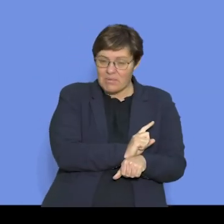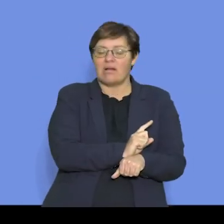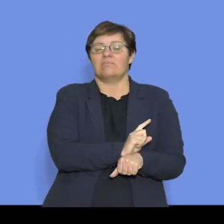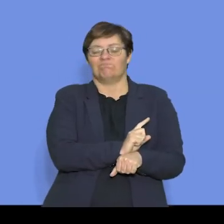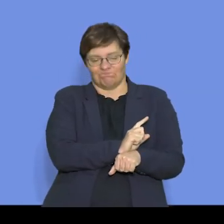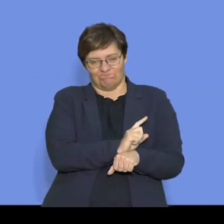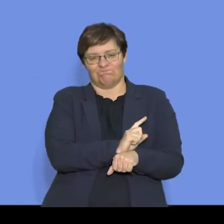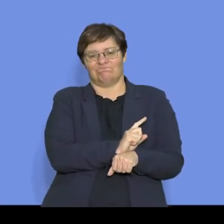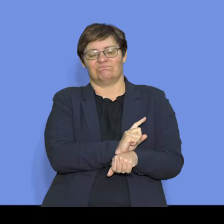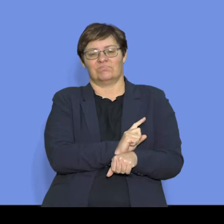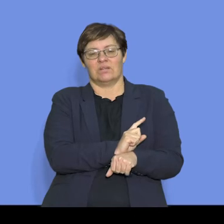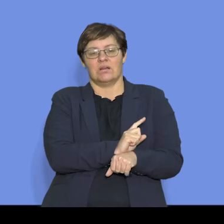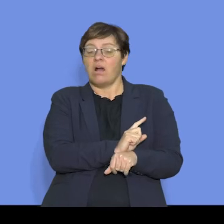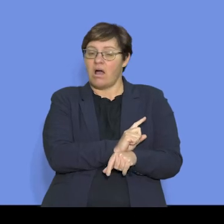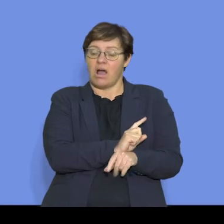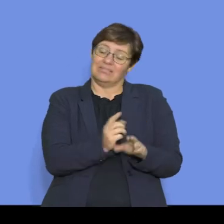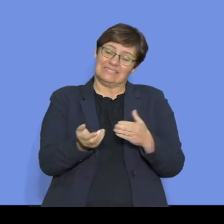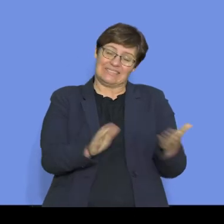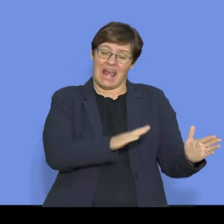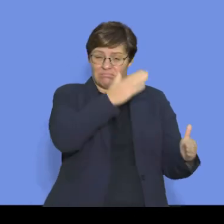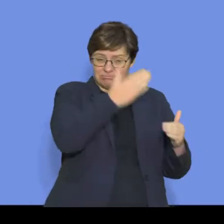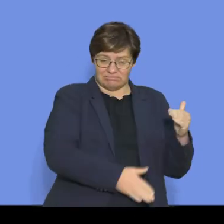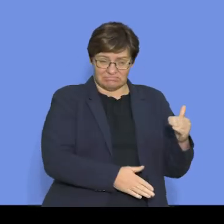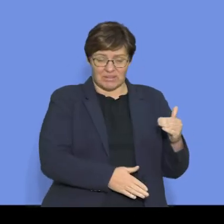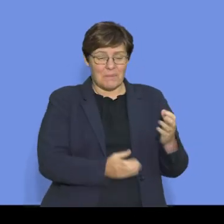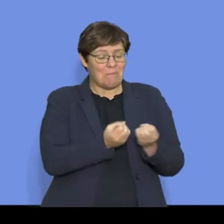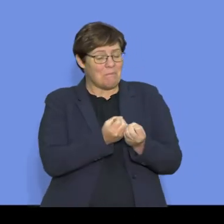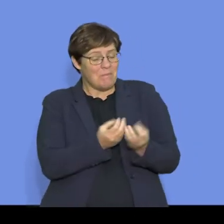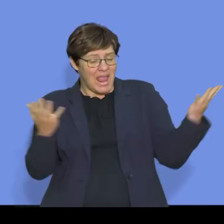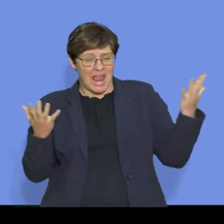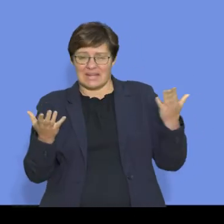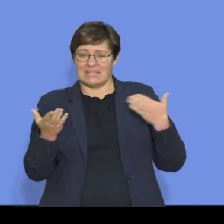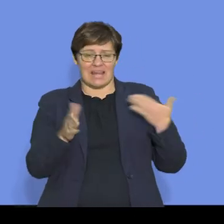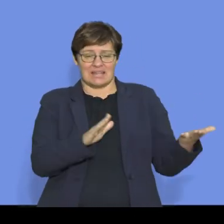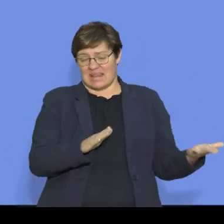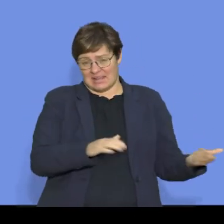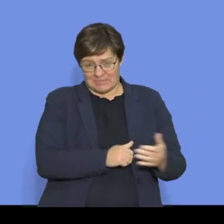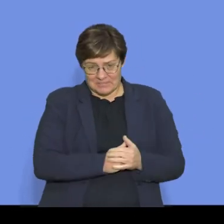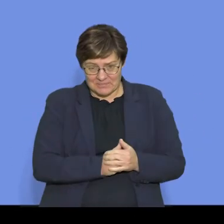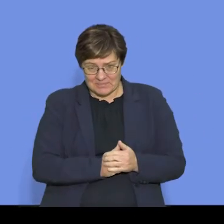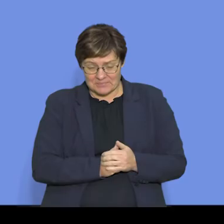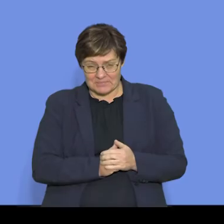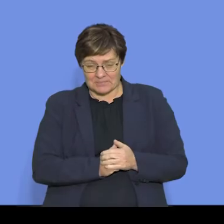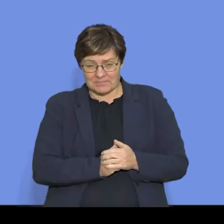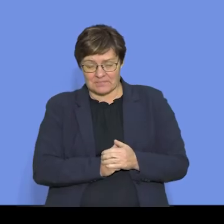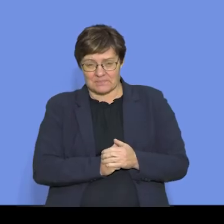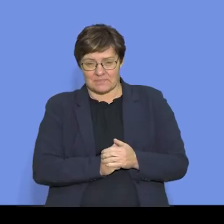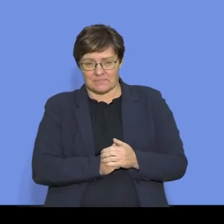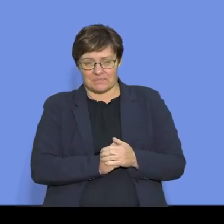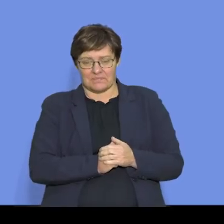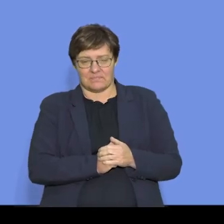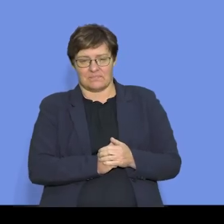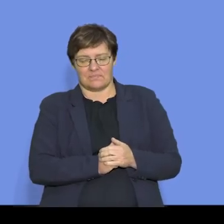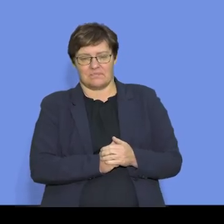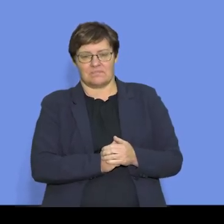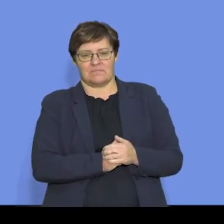there was this huge mass extinction which killed off many different types of species.